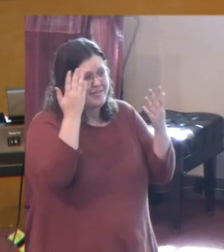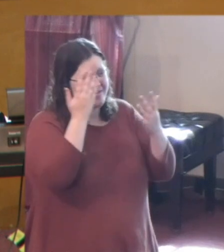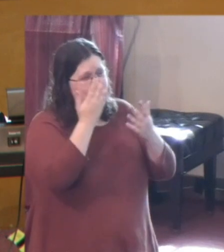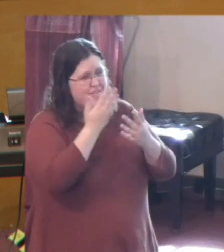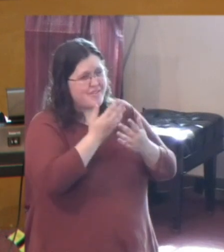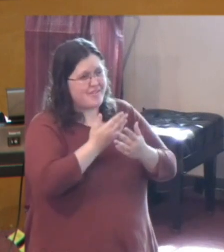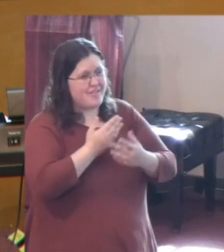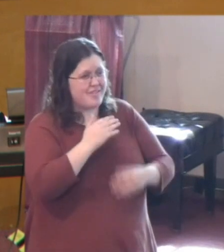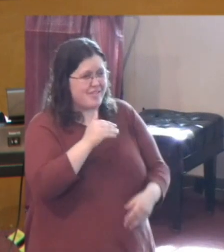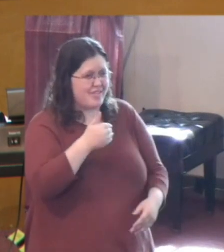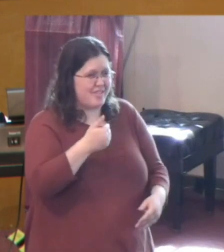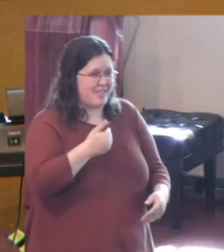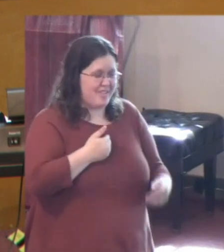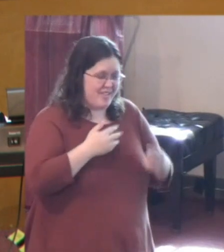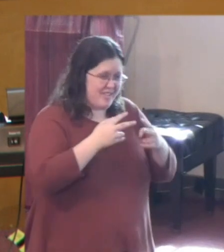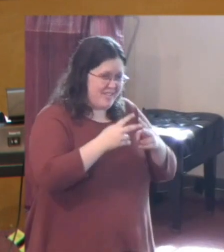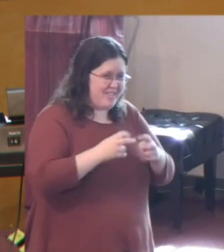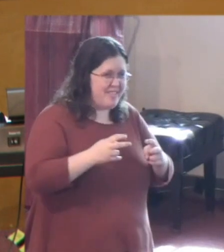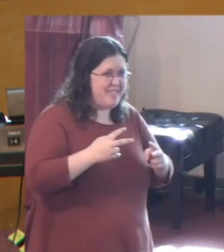of your soul,